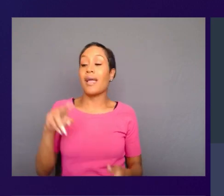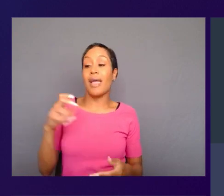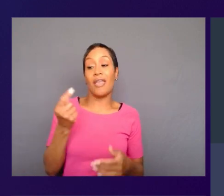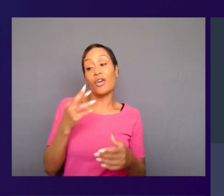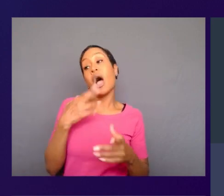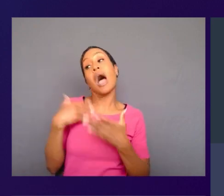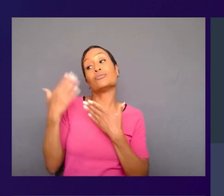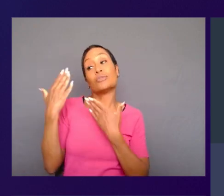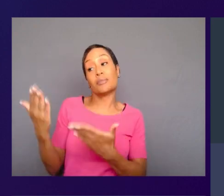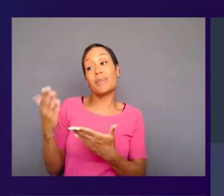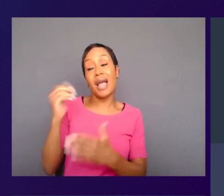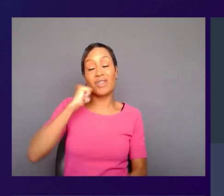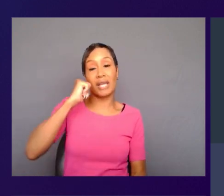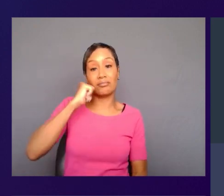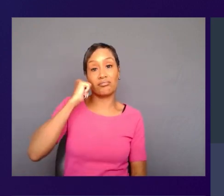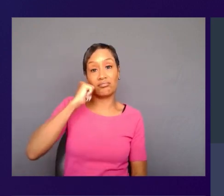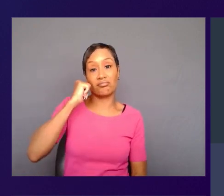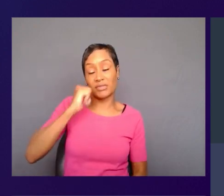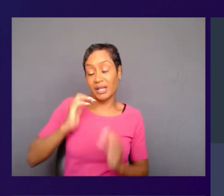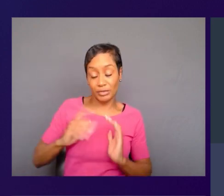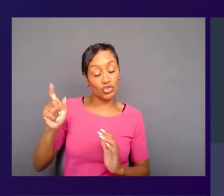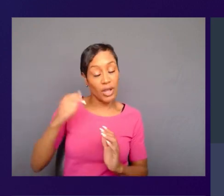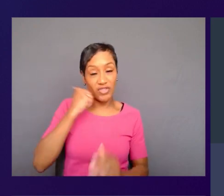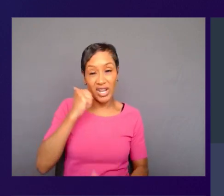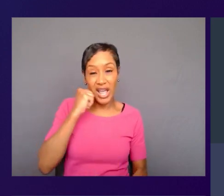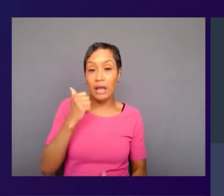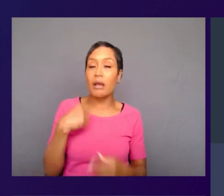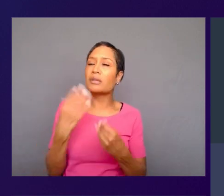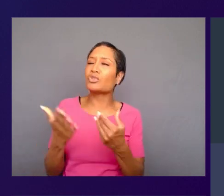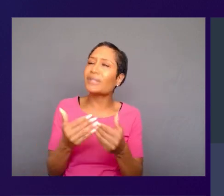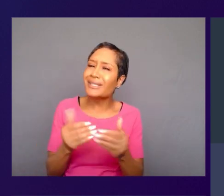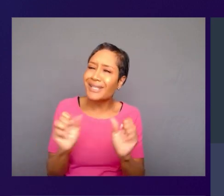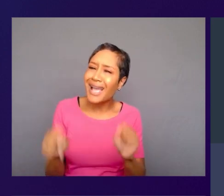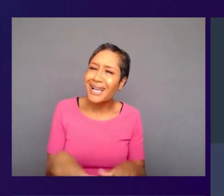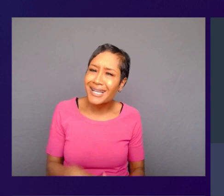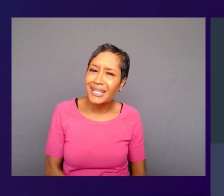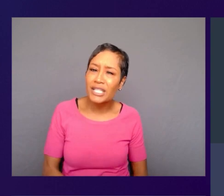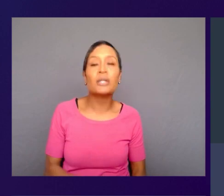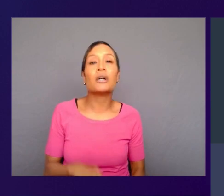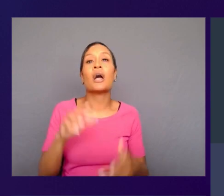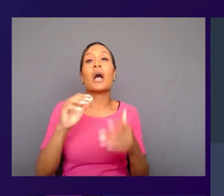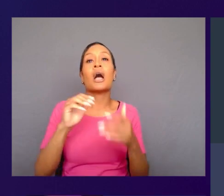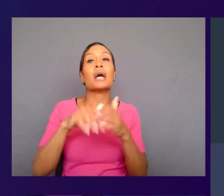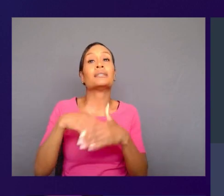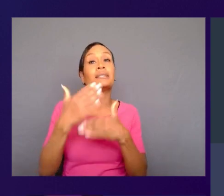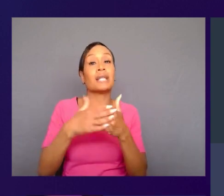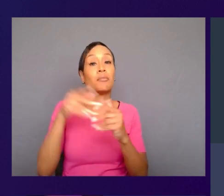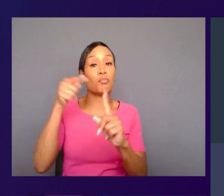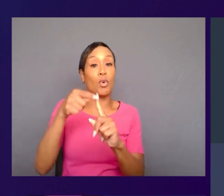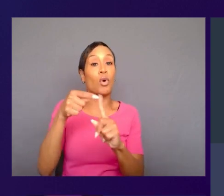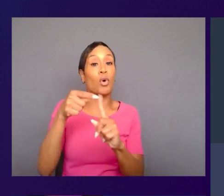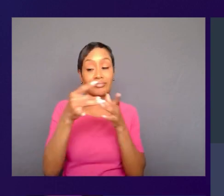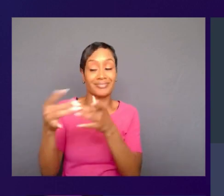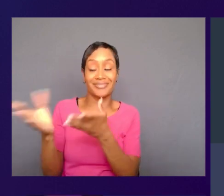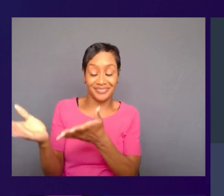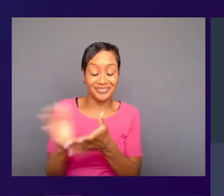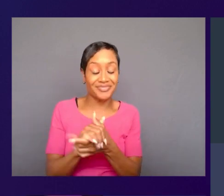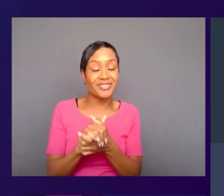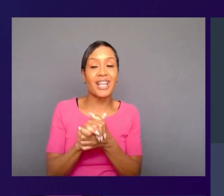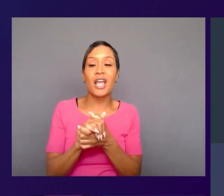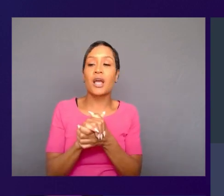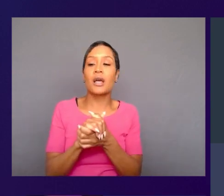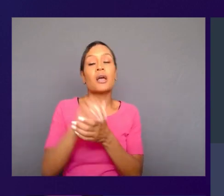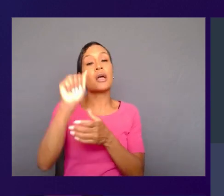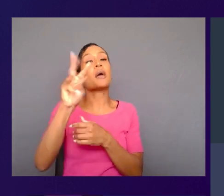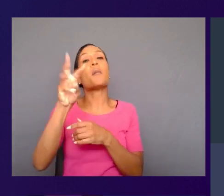at least daily. And we have ways to make that easier for you. So which kind of goes to the next point. EBS, or AWS